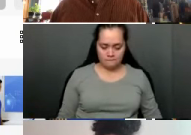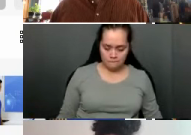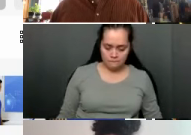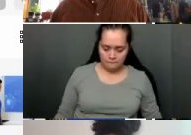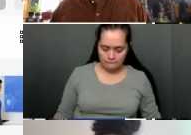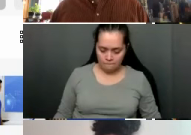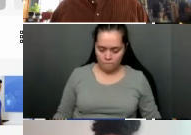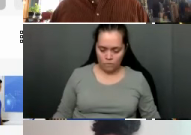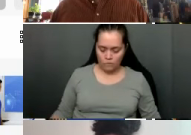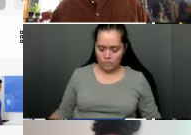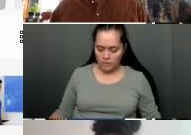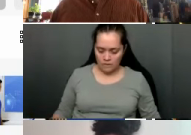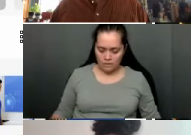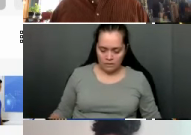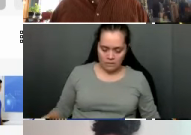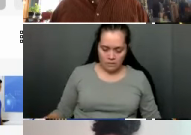and even power.